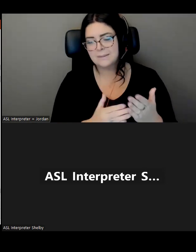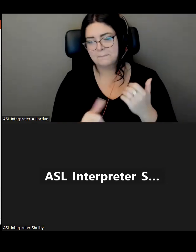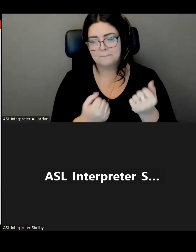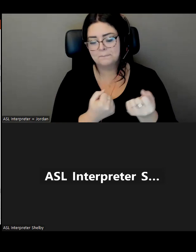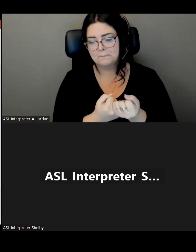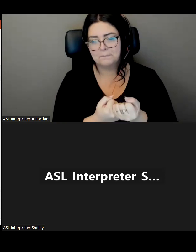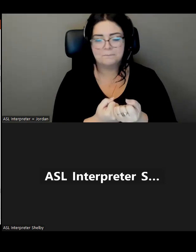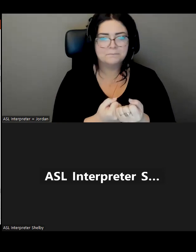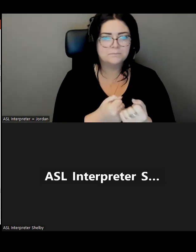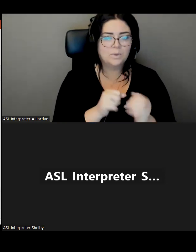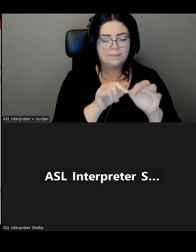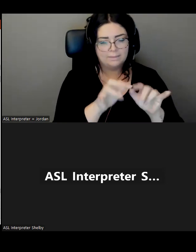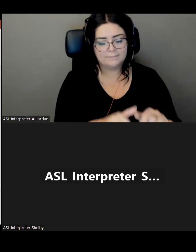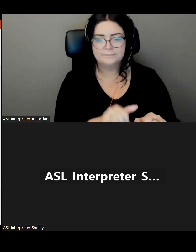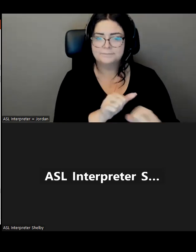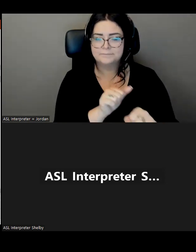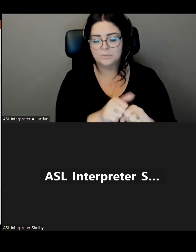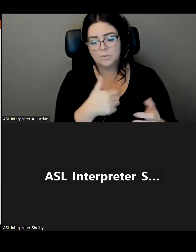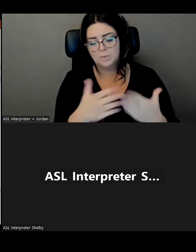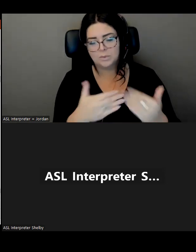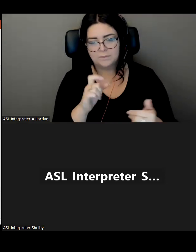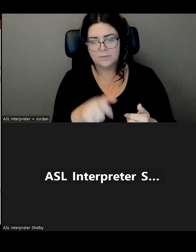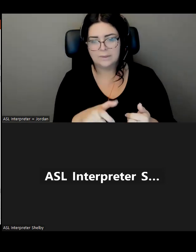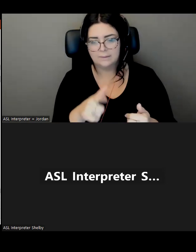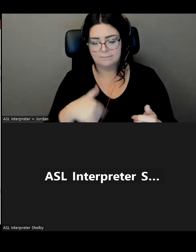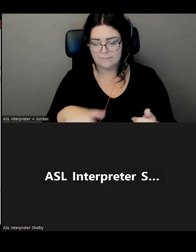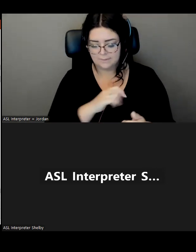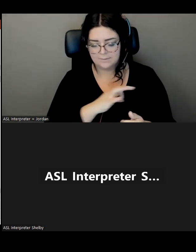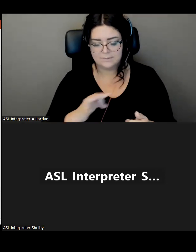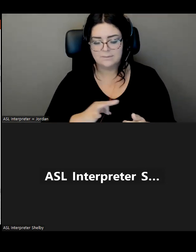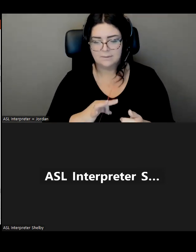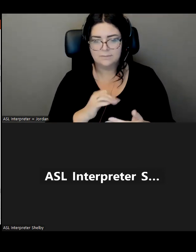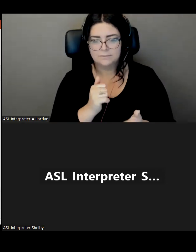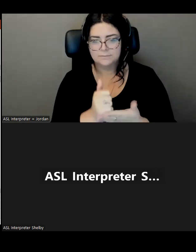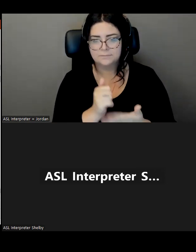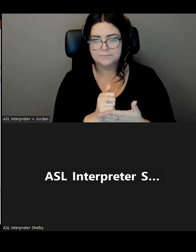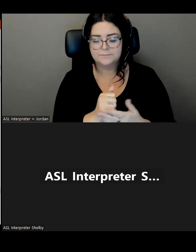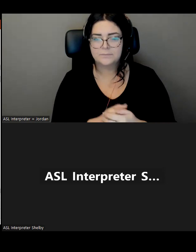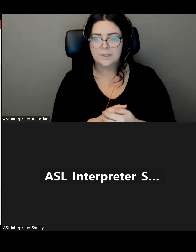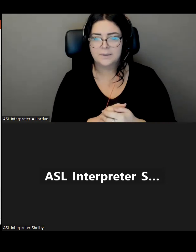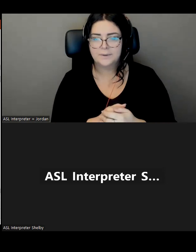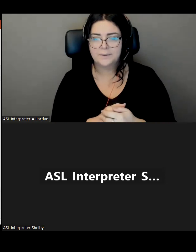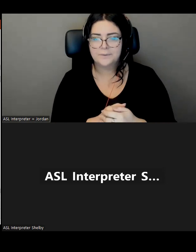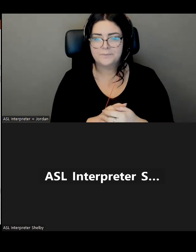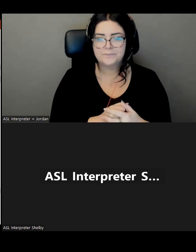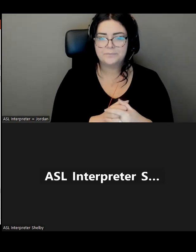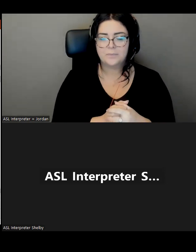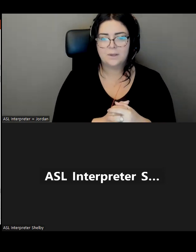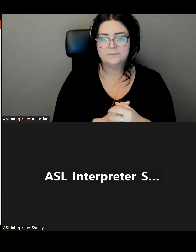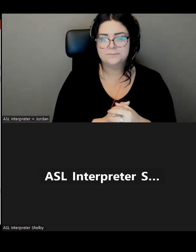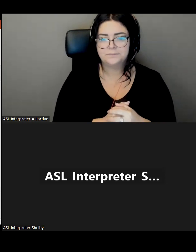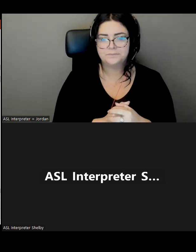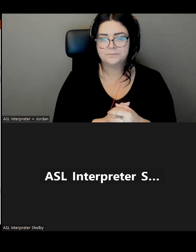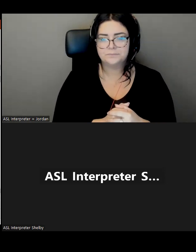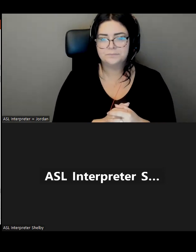of clerical work and things like that that we need. And then the other piece, of course,